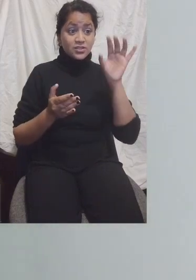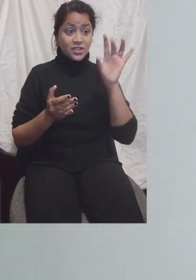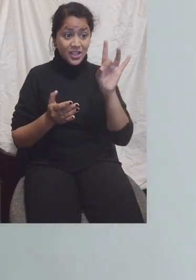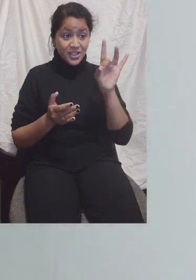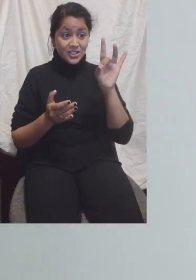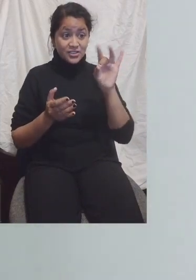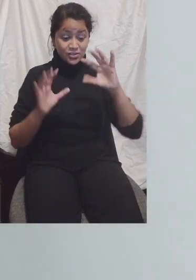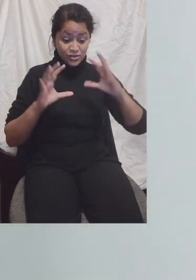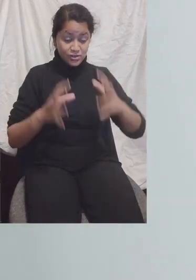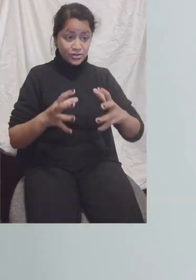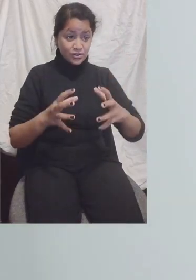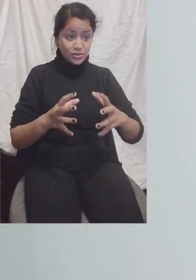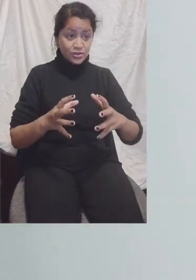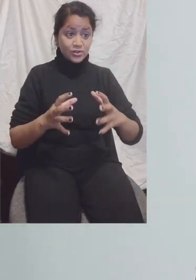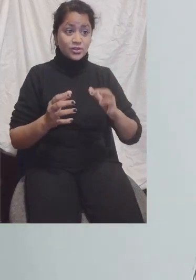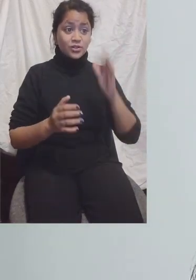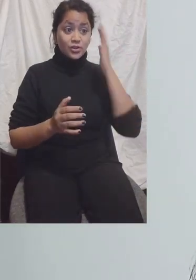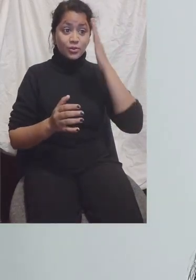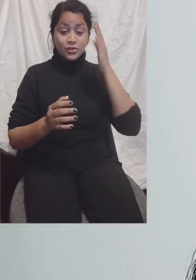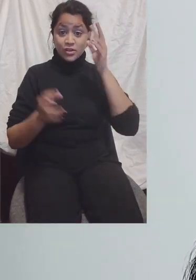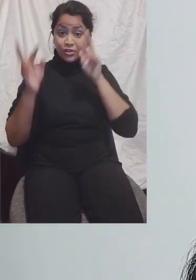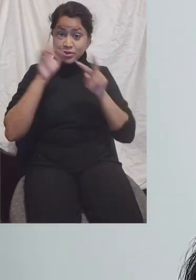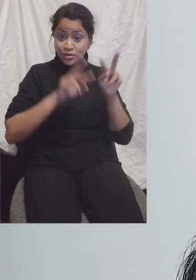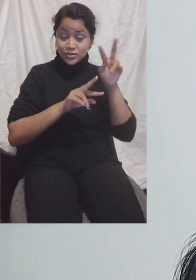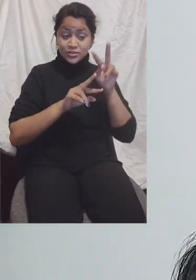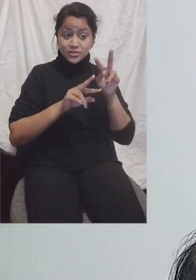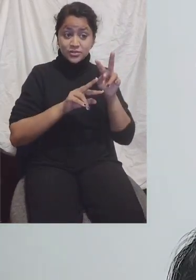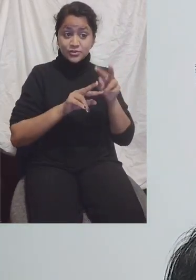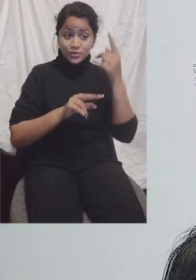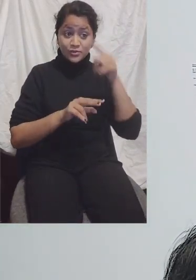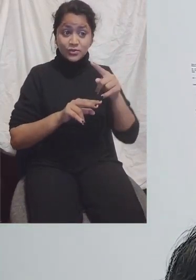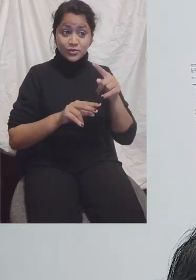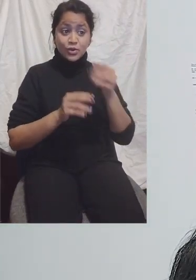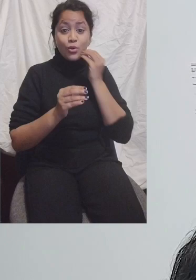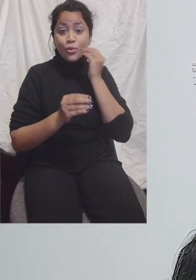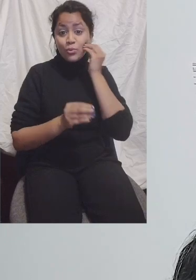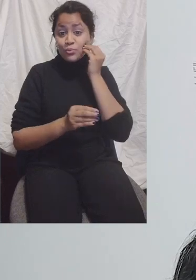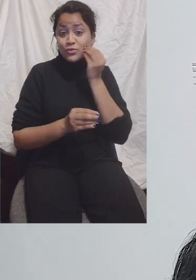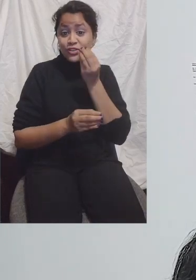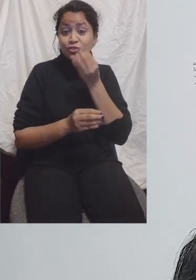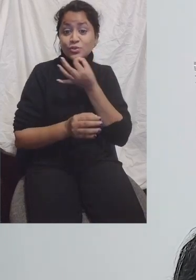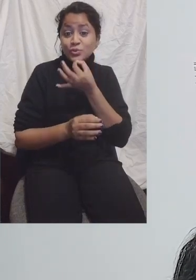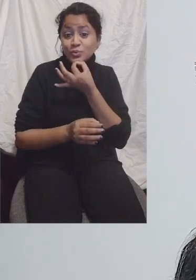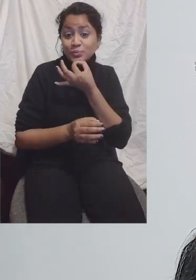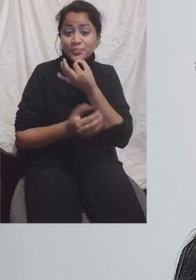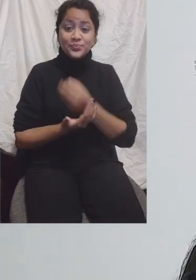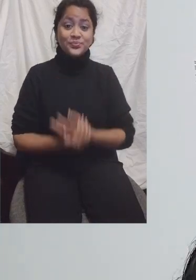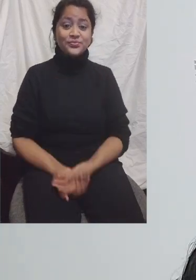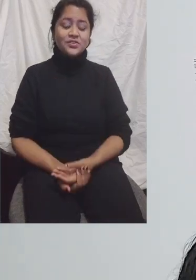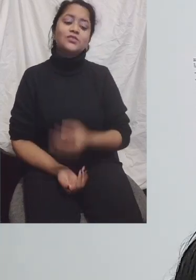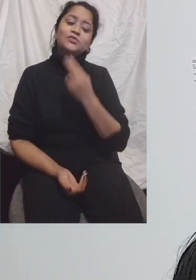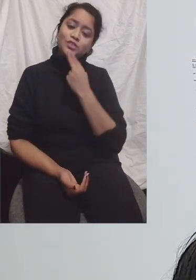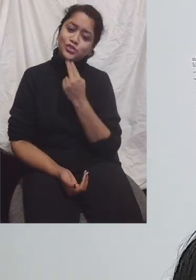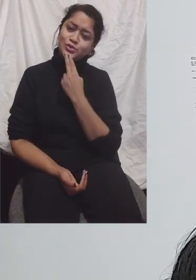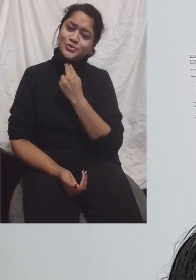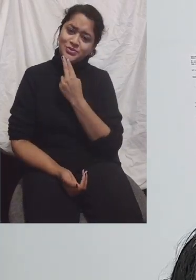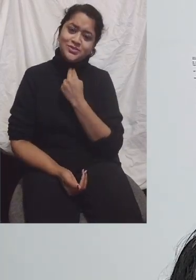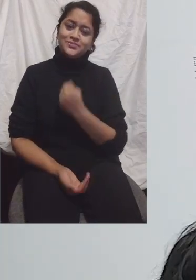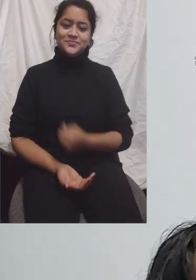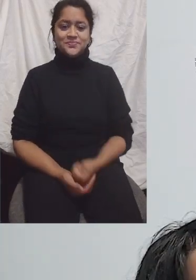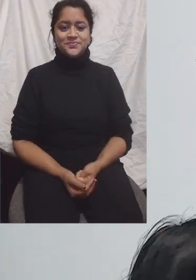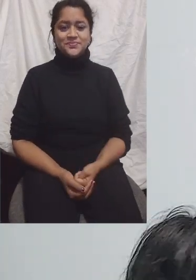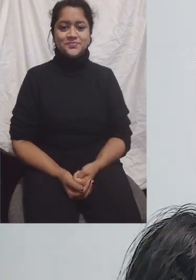By the way, guys, these little guys, plus there, how many of them are there? There are 8 total. Or we'll be looking